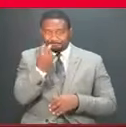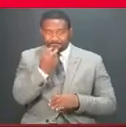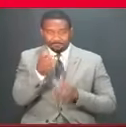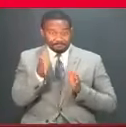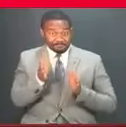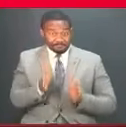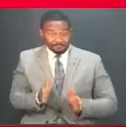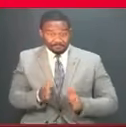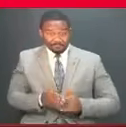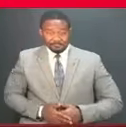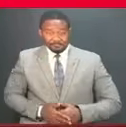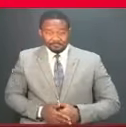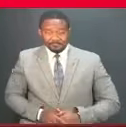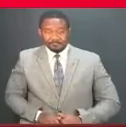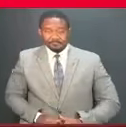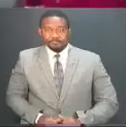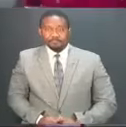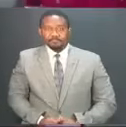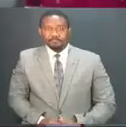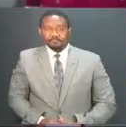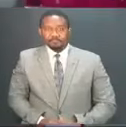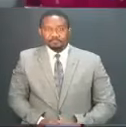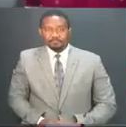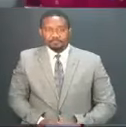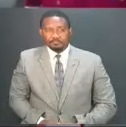Mr. Speaker,